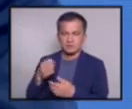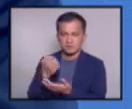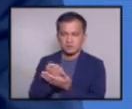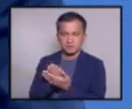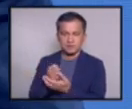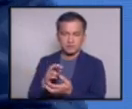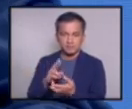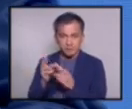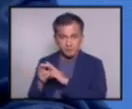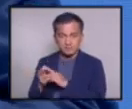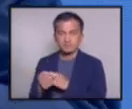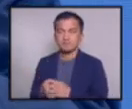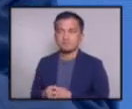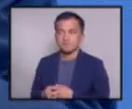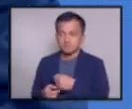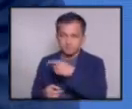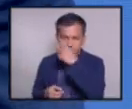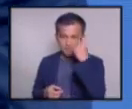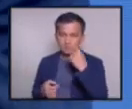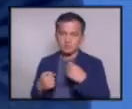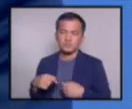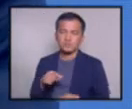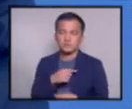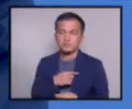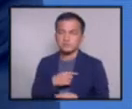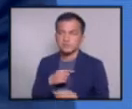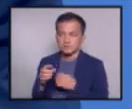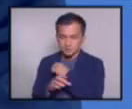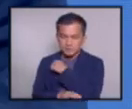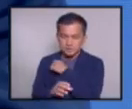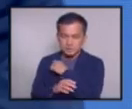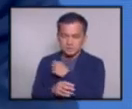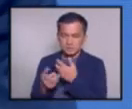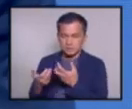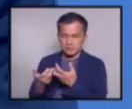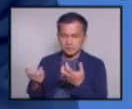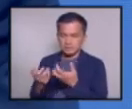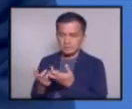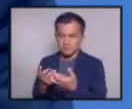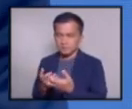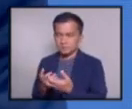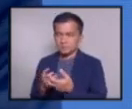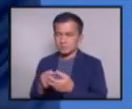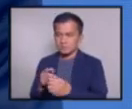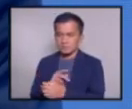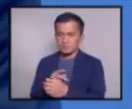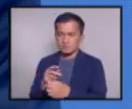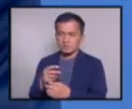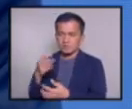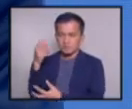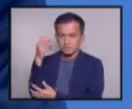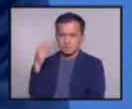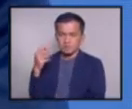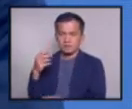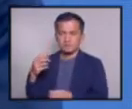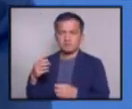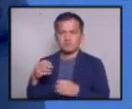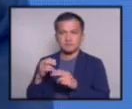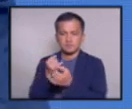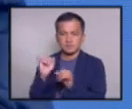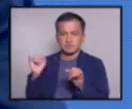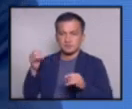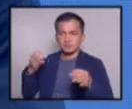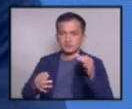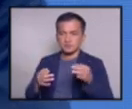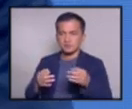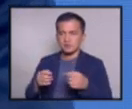Okay. Because we are a country that's divided and separated due to poverty and injustice. So the only way